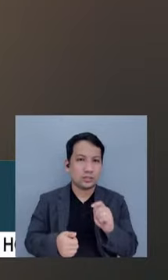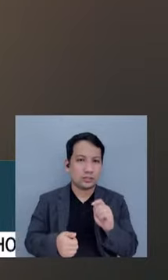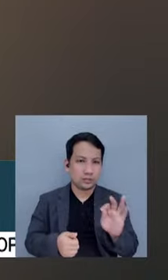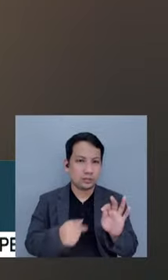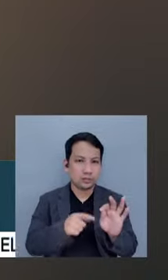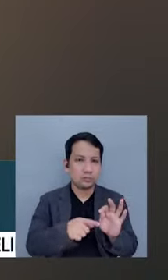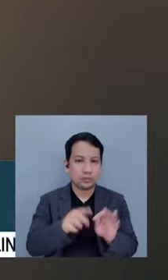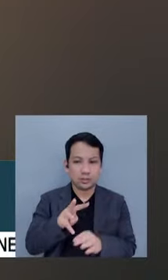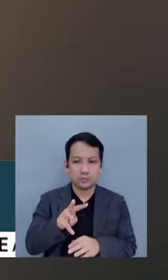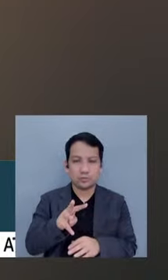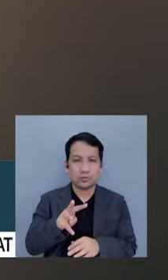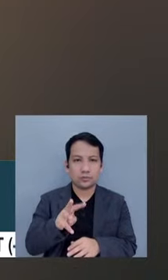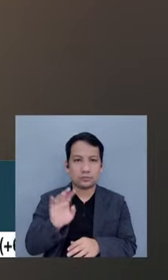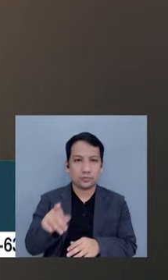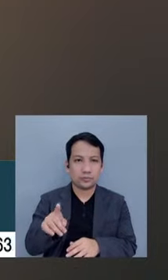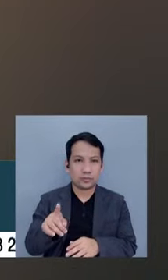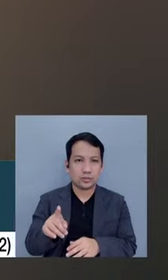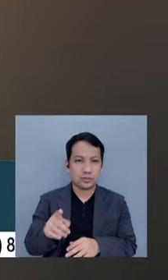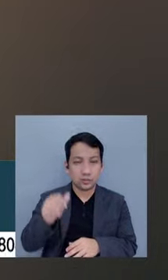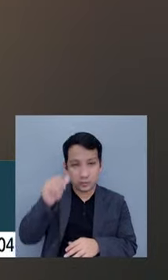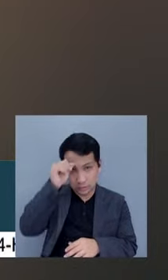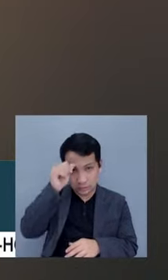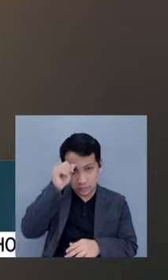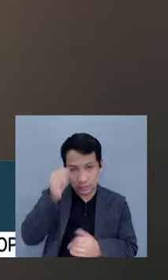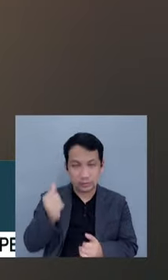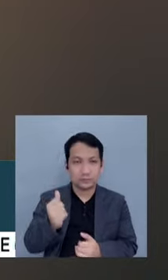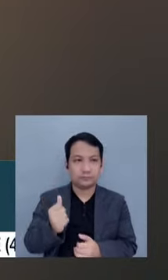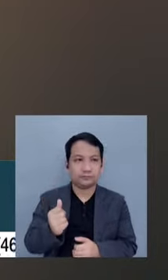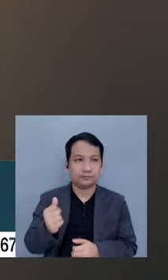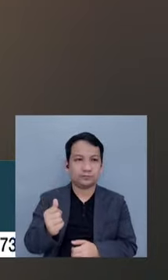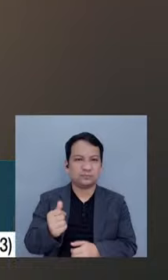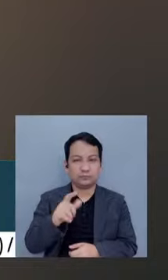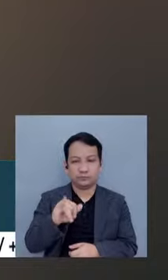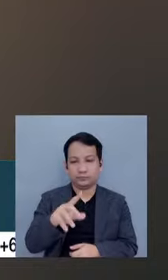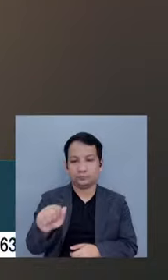W50 tournament in India. Now, the singles ranking of Alex